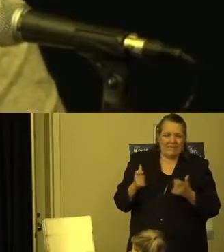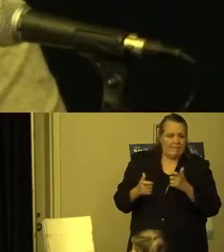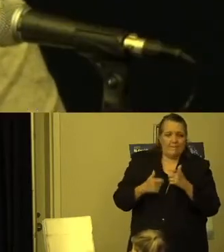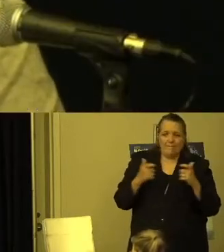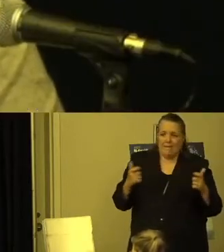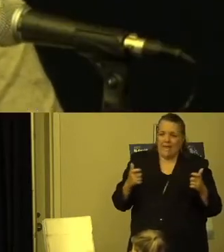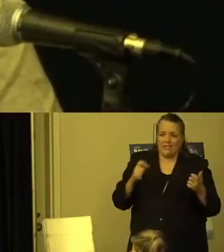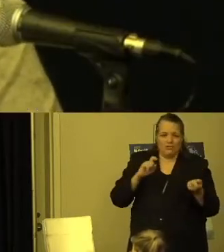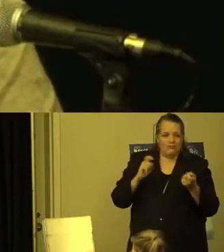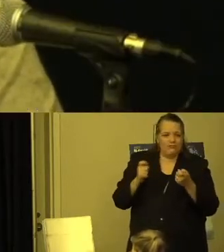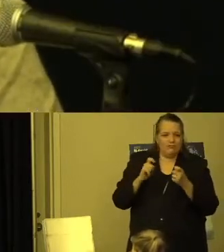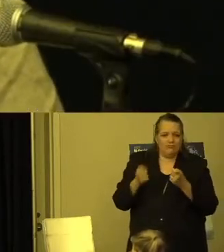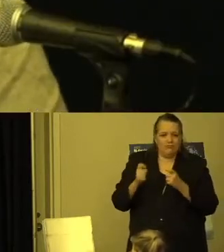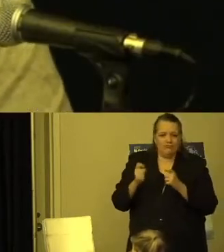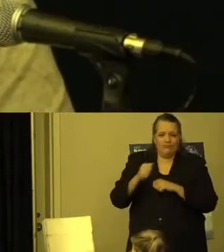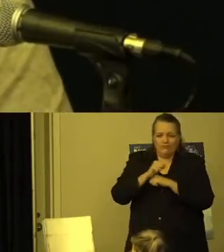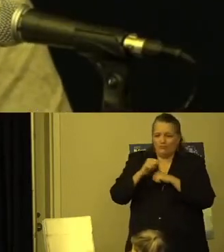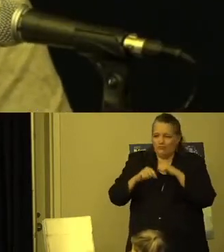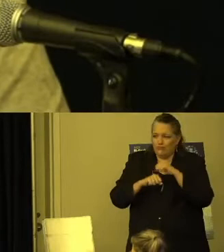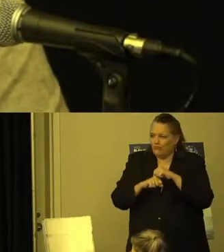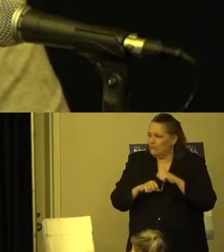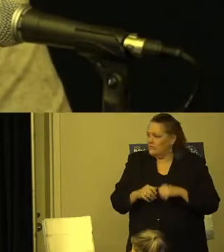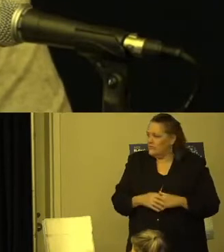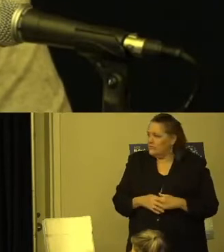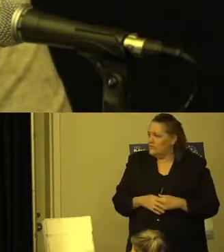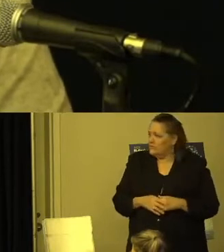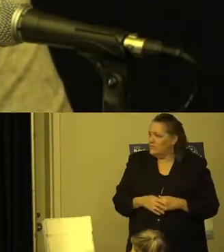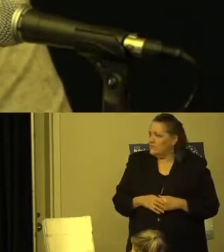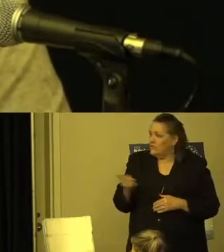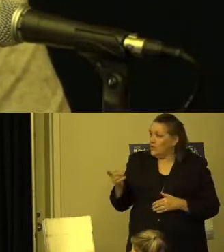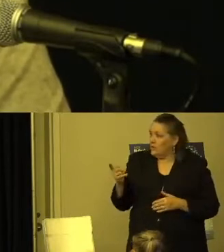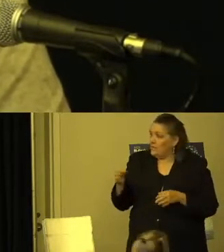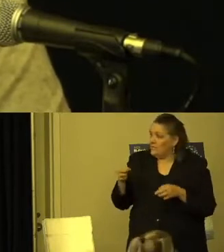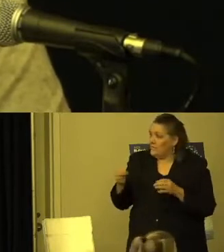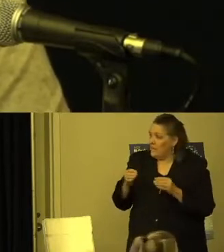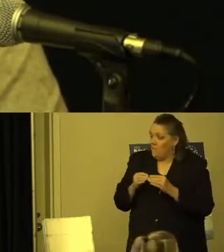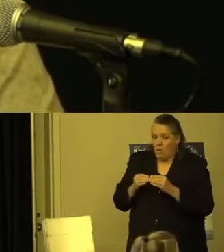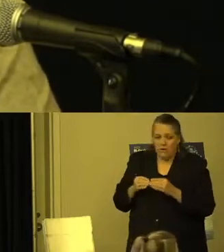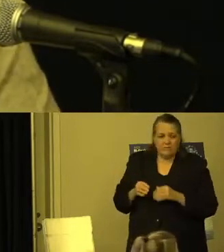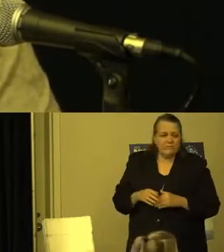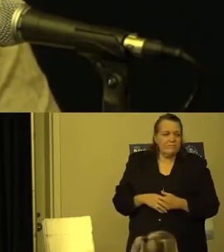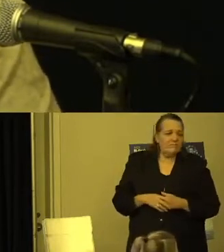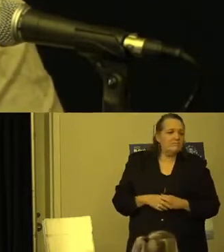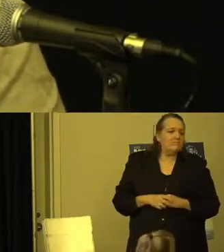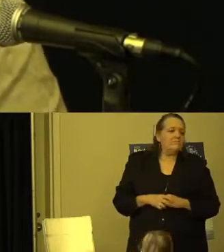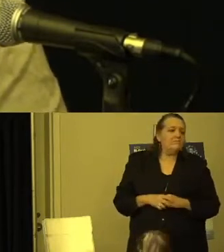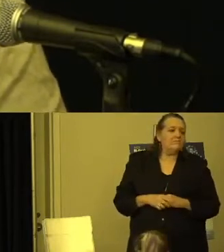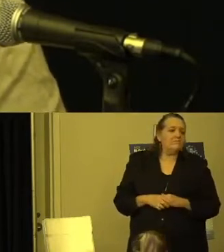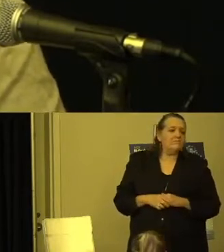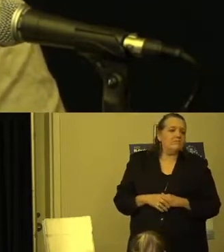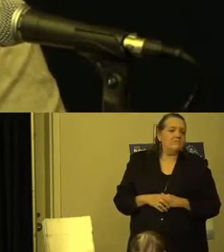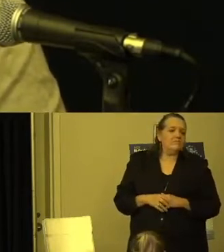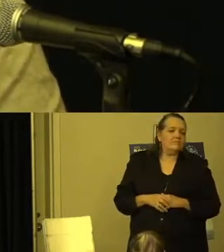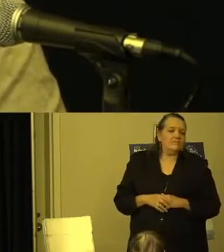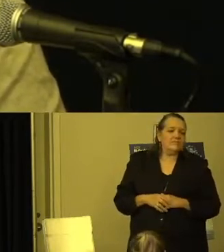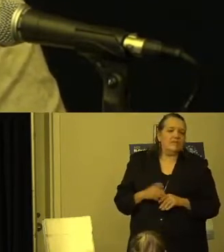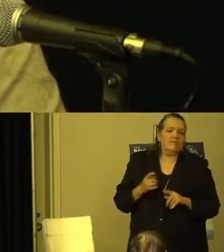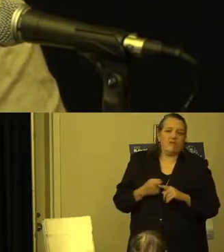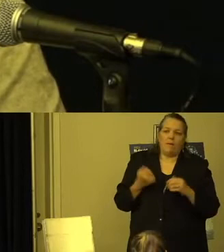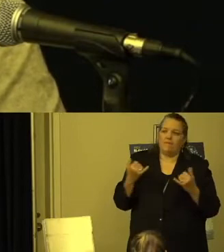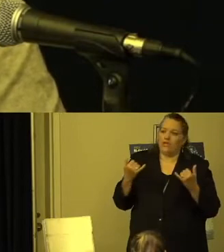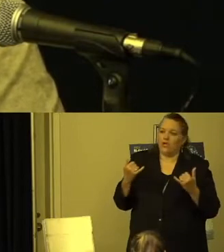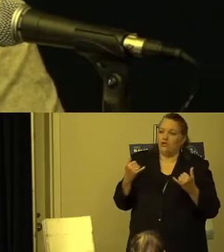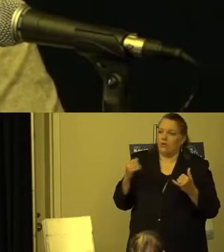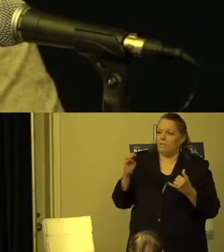major restructuring. For those who don't know, and maybe Judy, you can say a bit more about that. W3C going from the